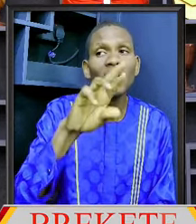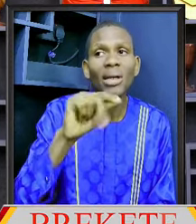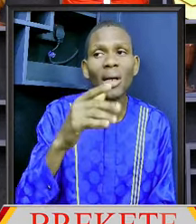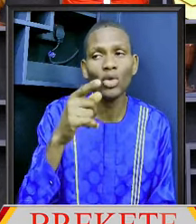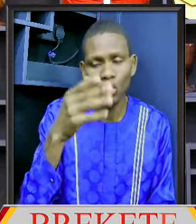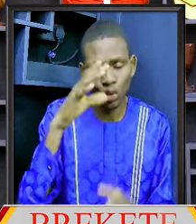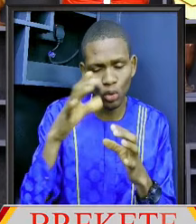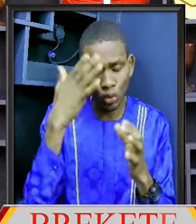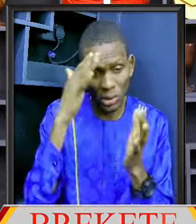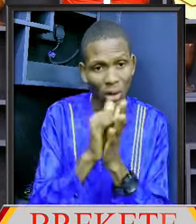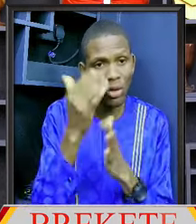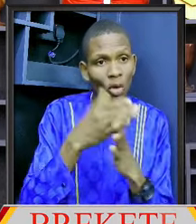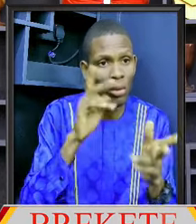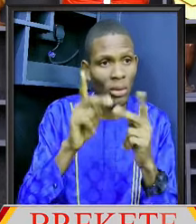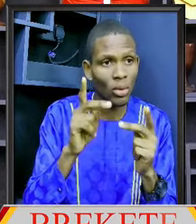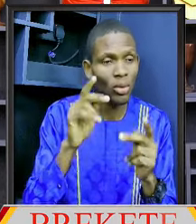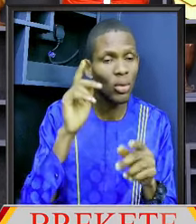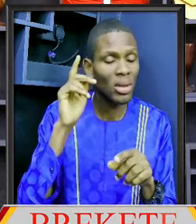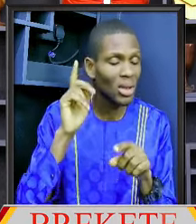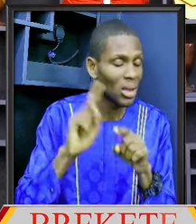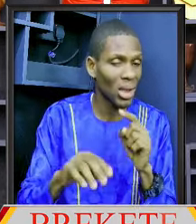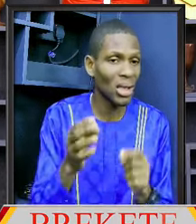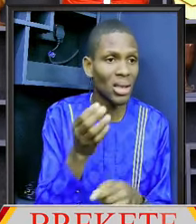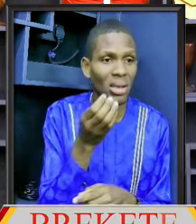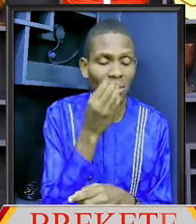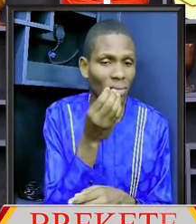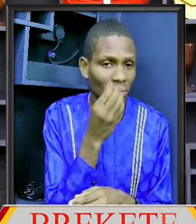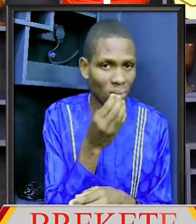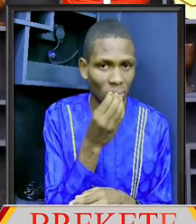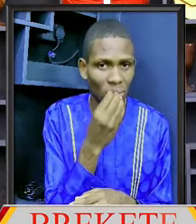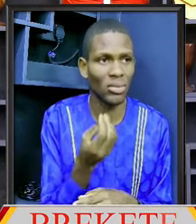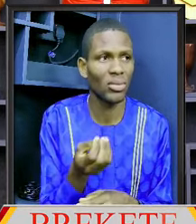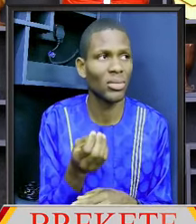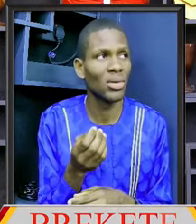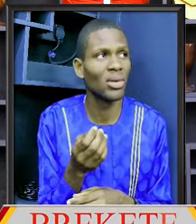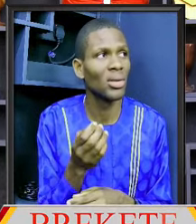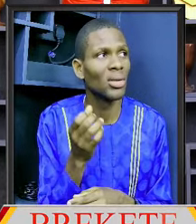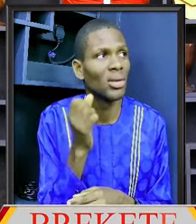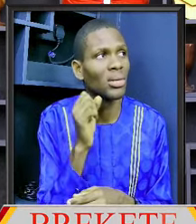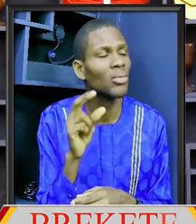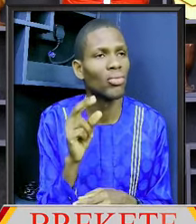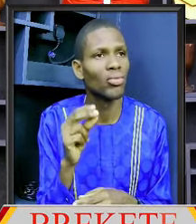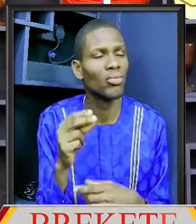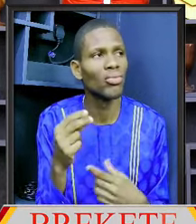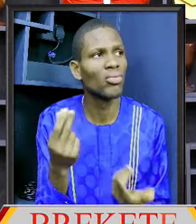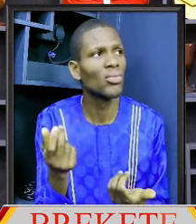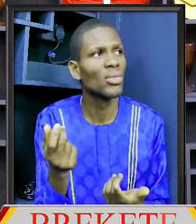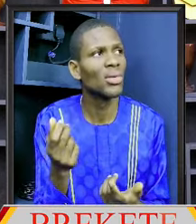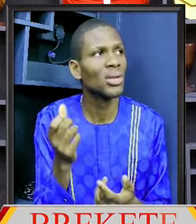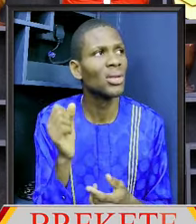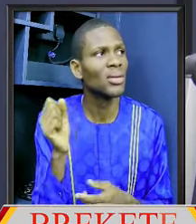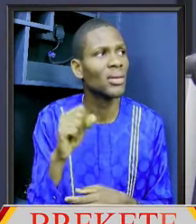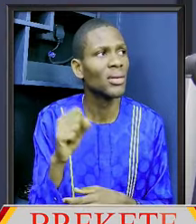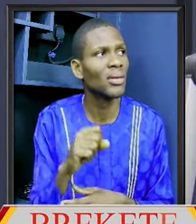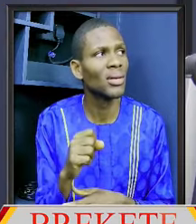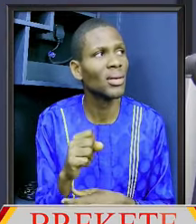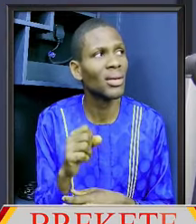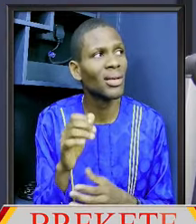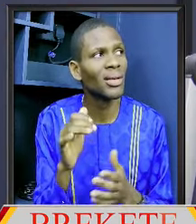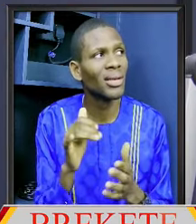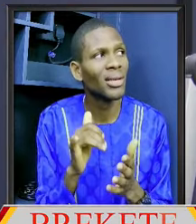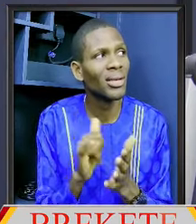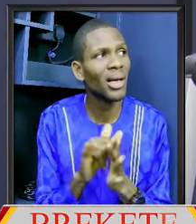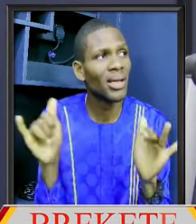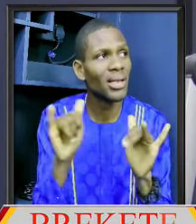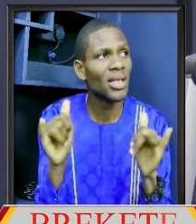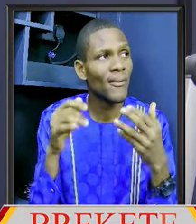people cannot afford food in their home? She looked at me. I say, yes, they are. That